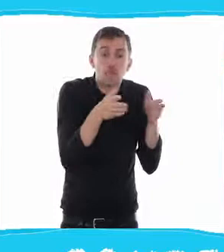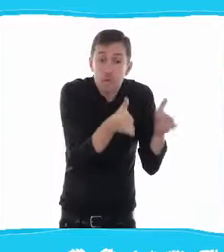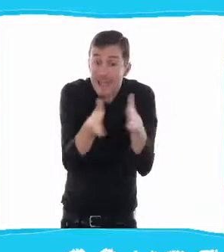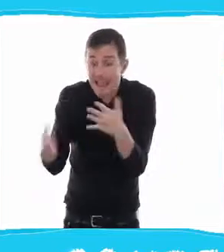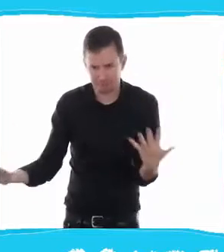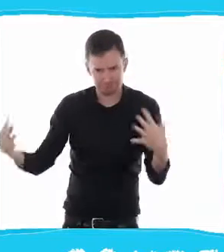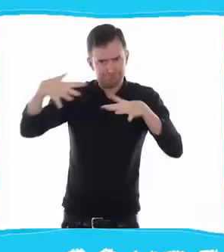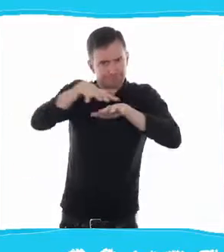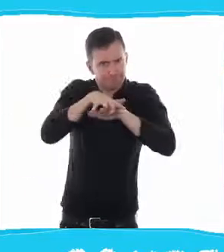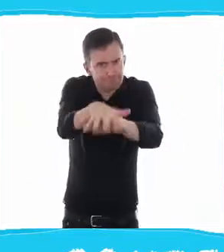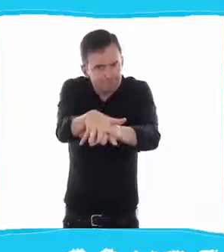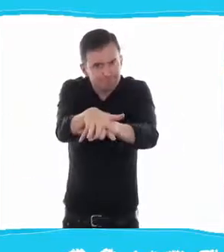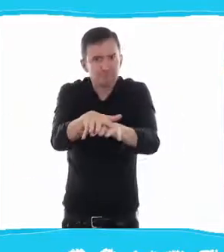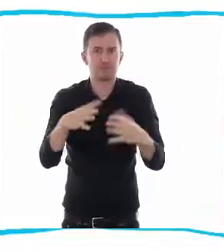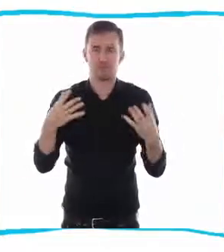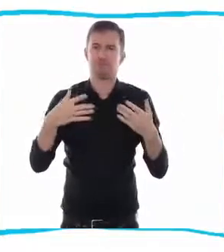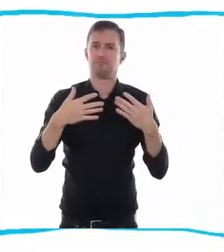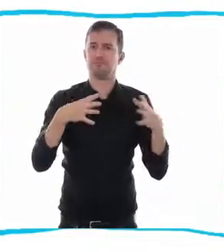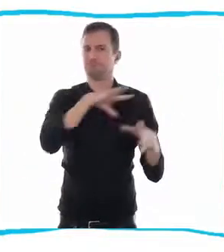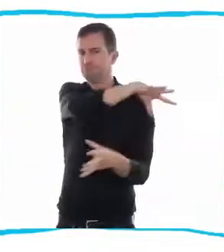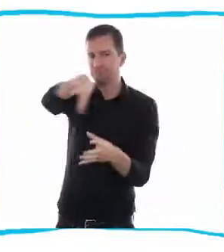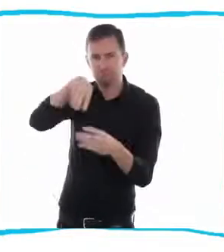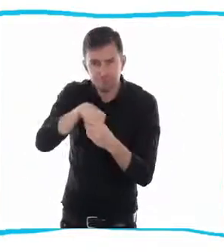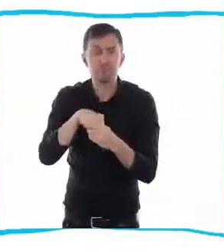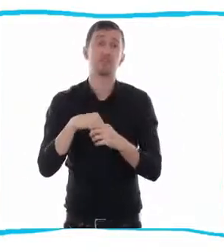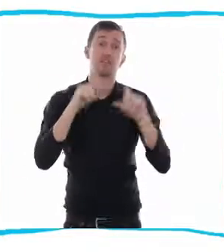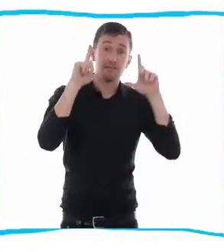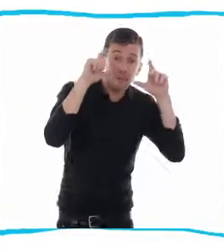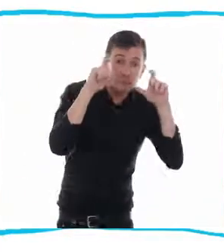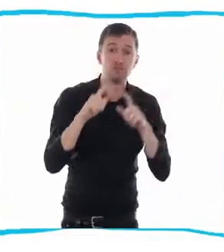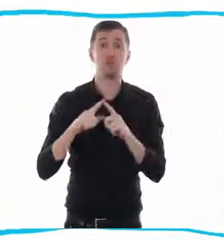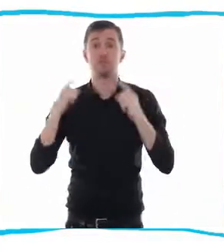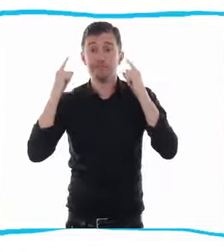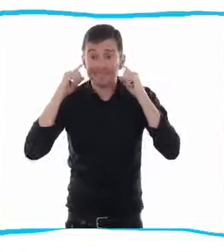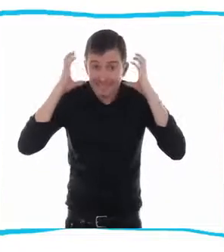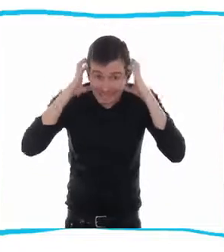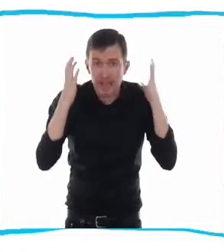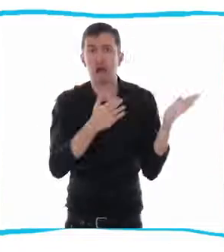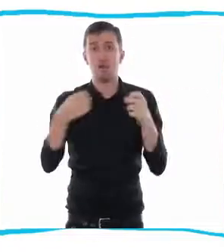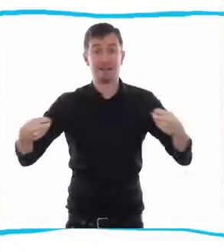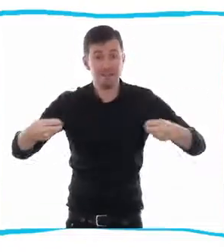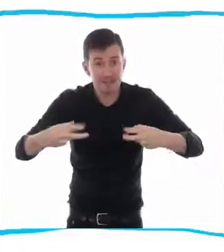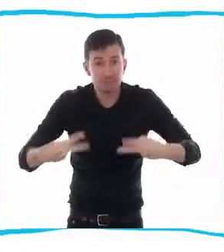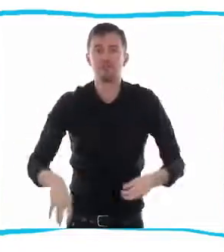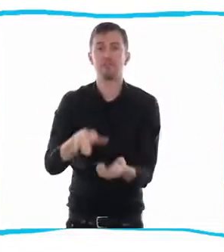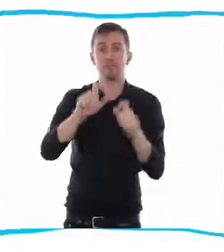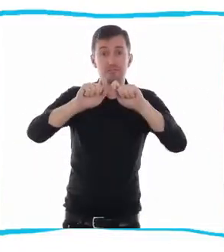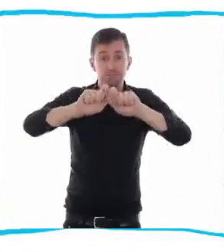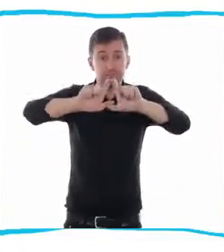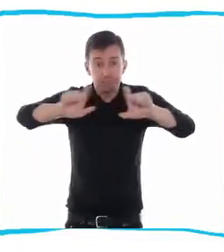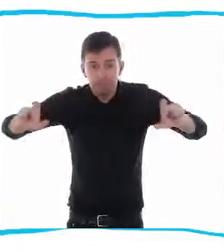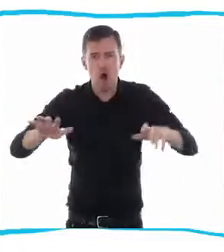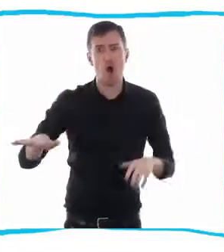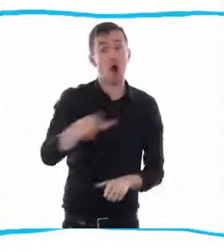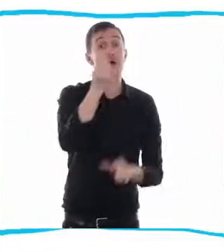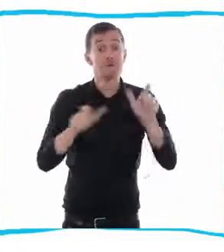message across. For example, using a combination of picture, audio captioning, and large text benefits everyone, not just